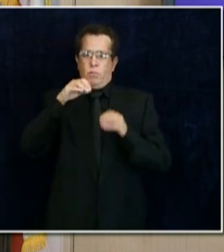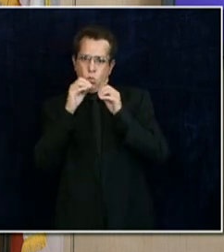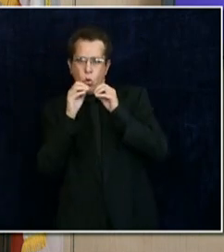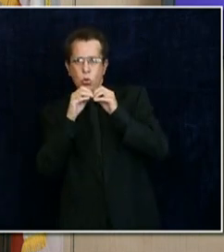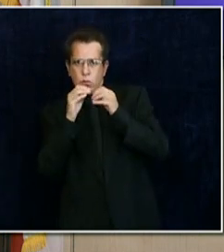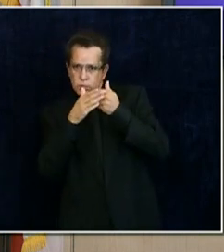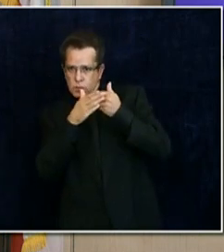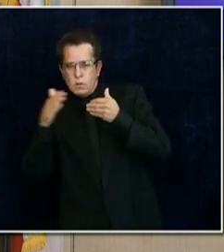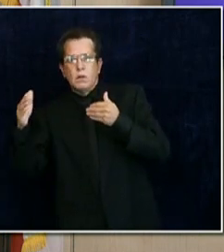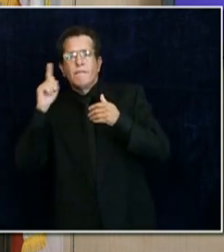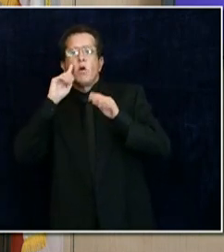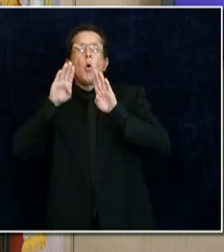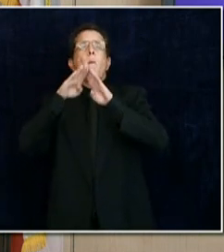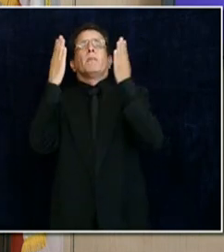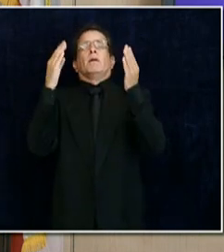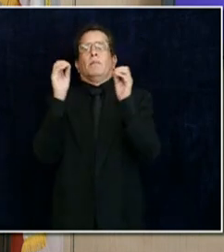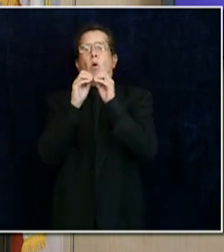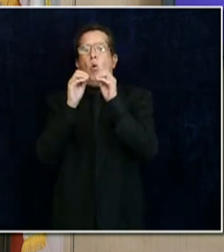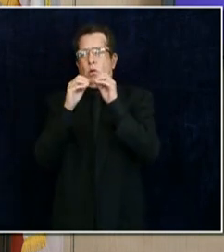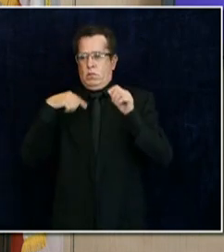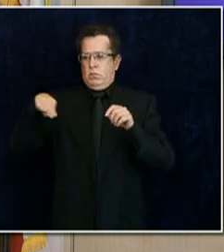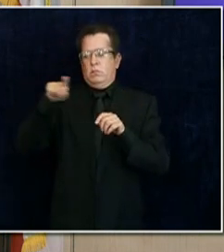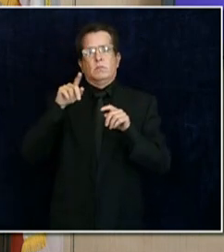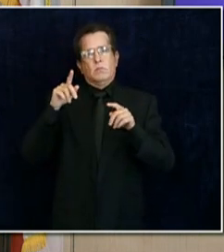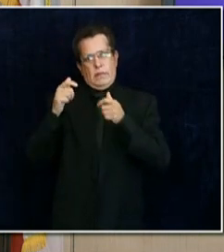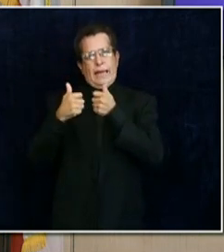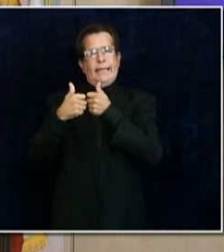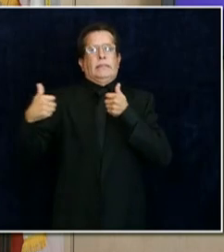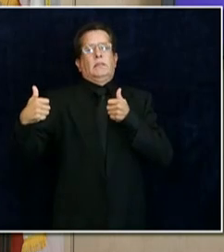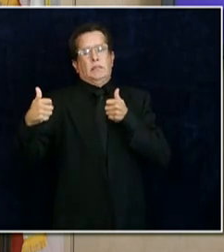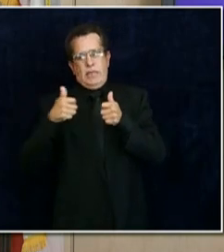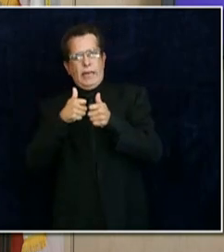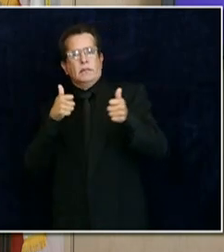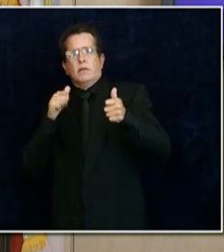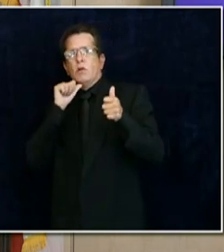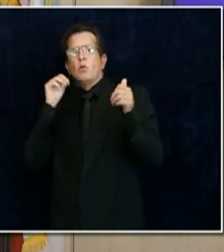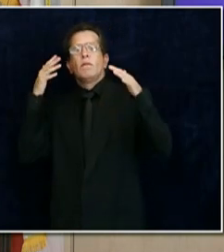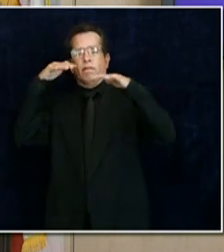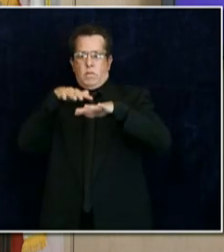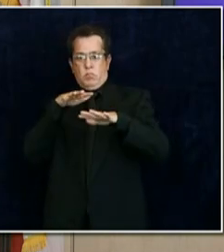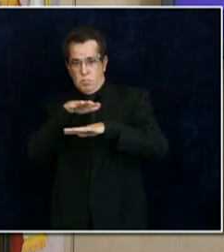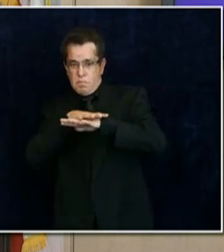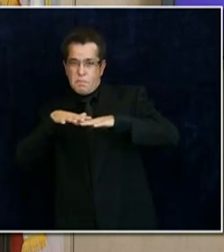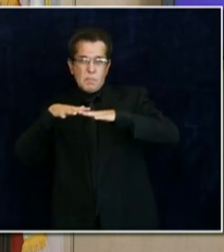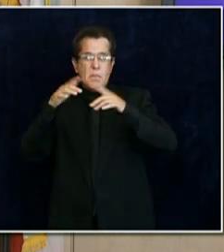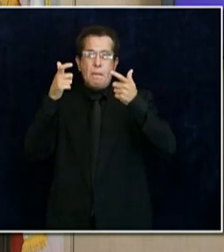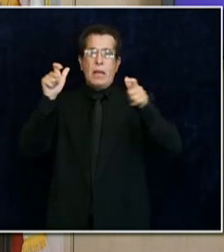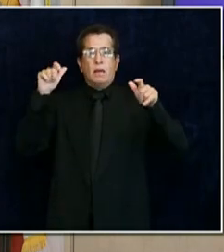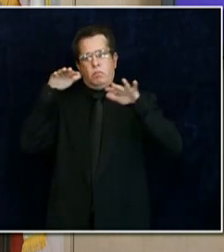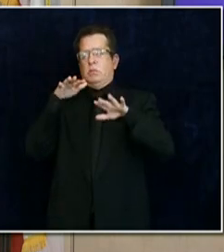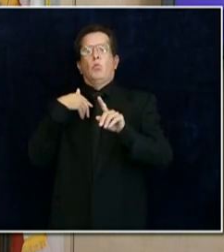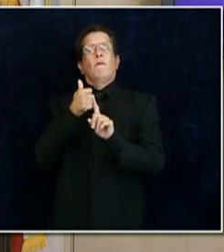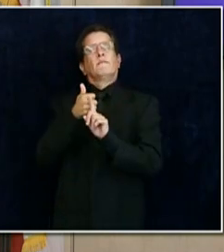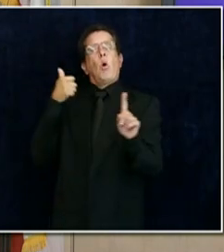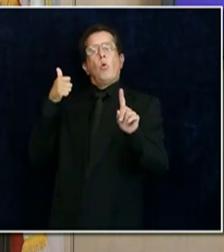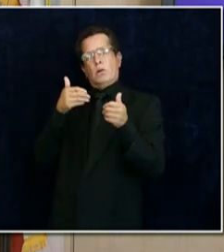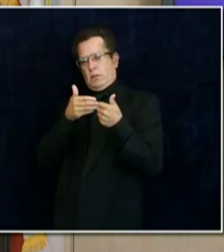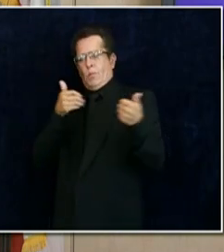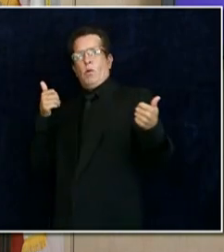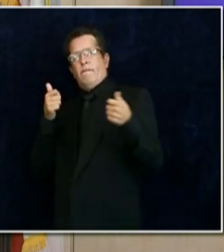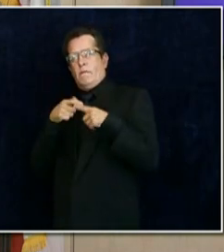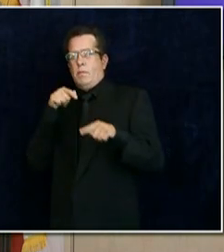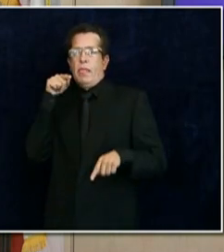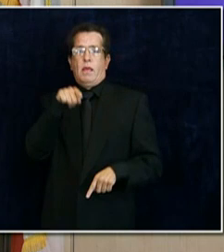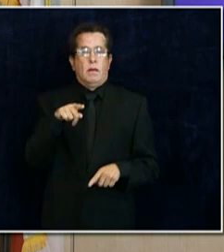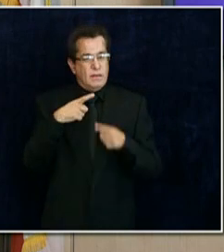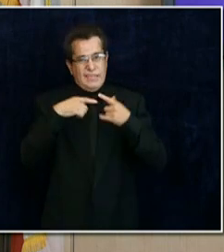our reopening process of maintaining physical distancing, and in particular avoiding those large indoor type settings. We have a ways to